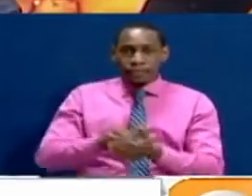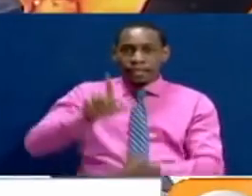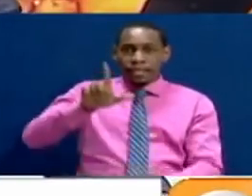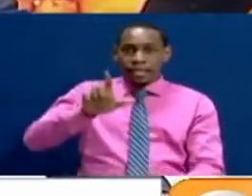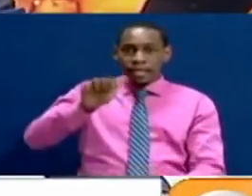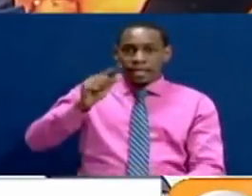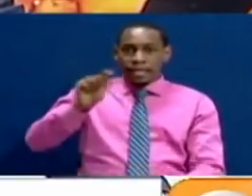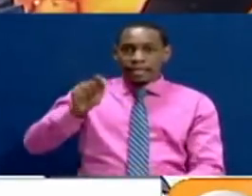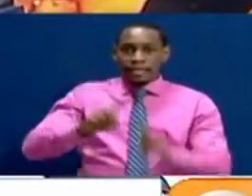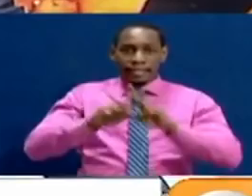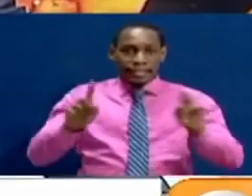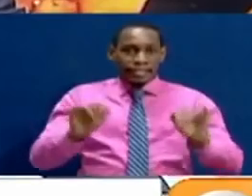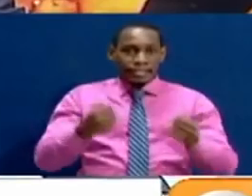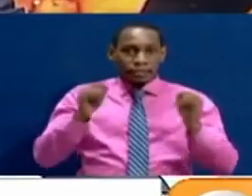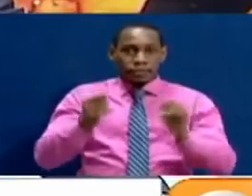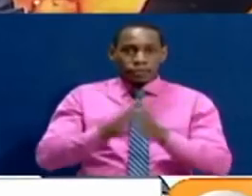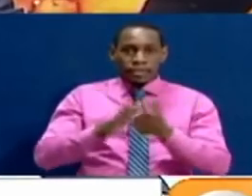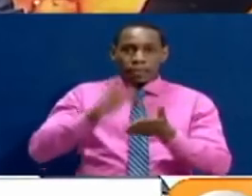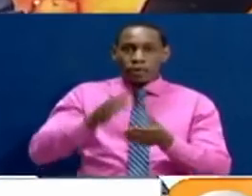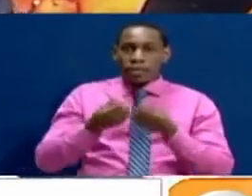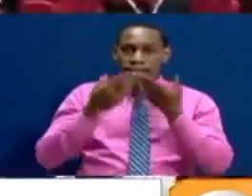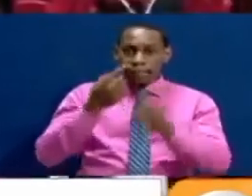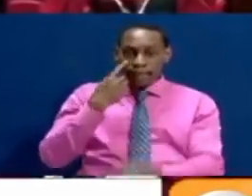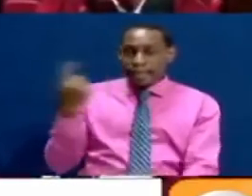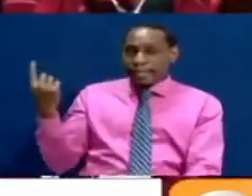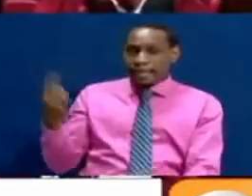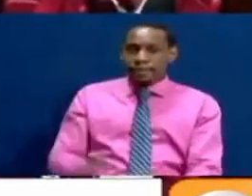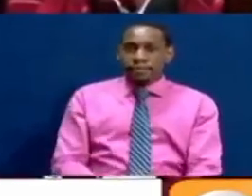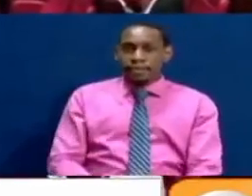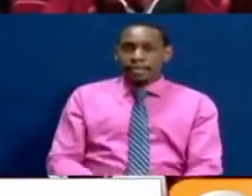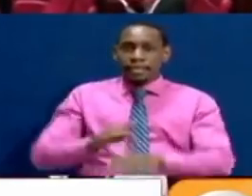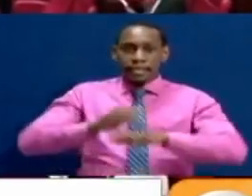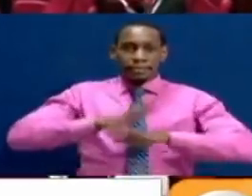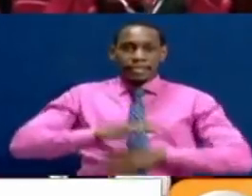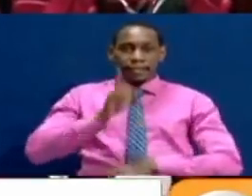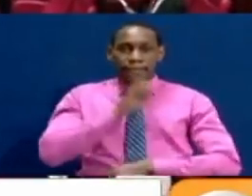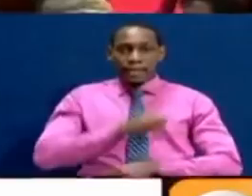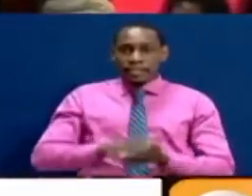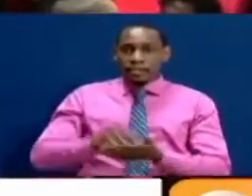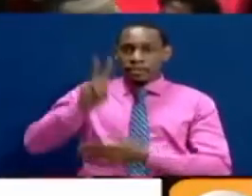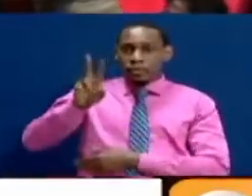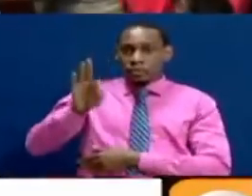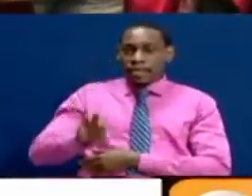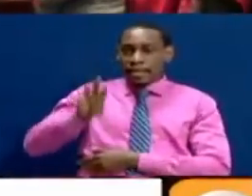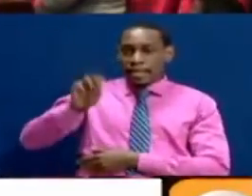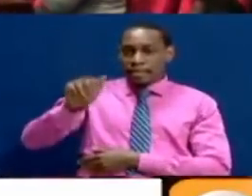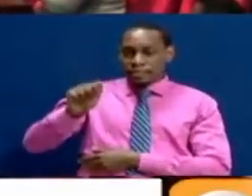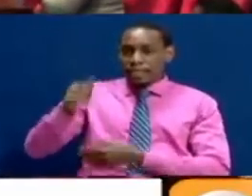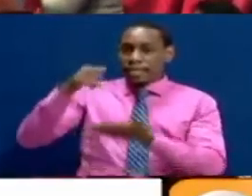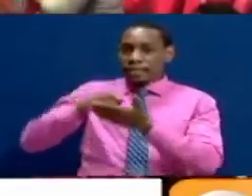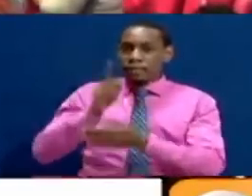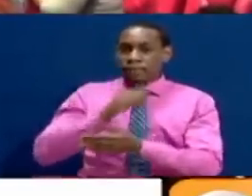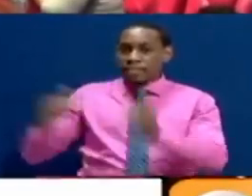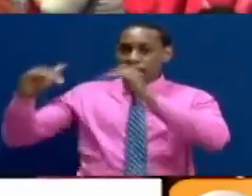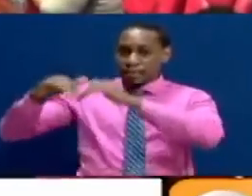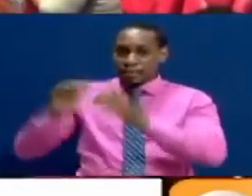Lagat begins our bulletin with more details. Upon satisfying that at least two-thirds of the MCAs were present in